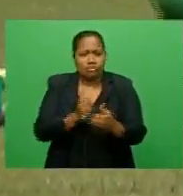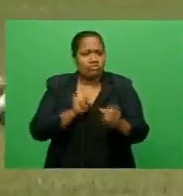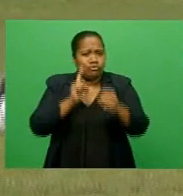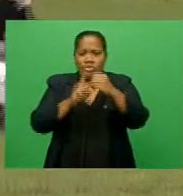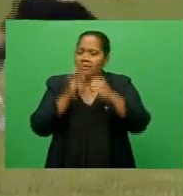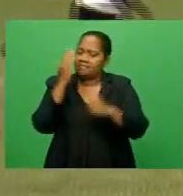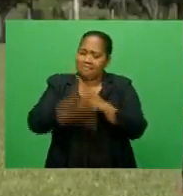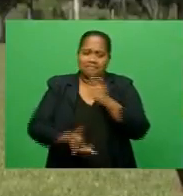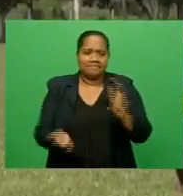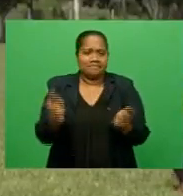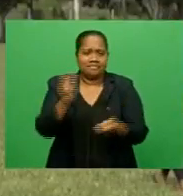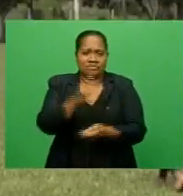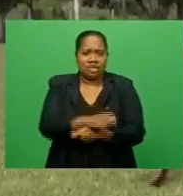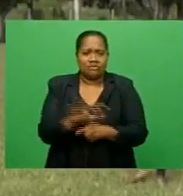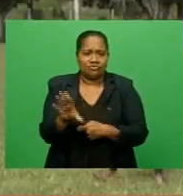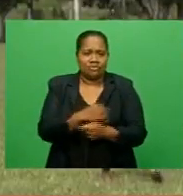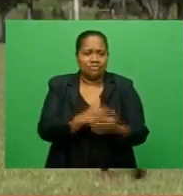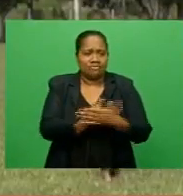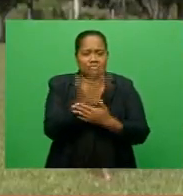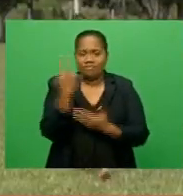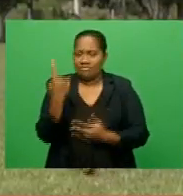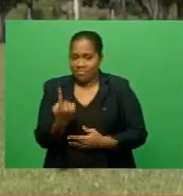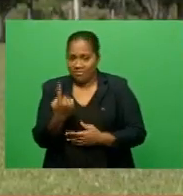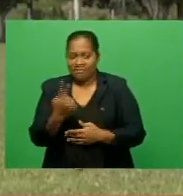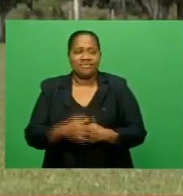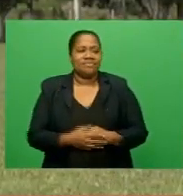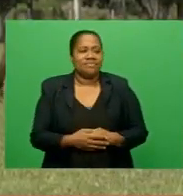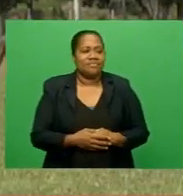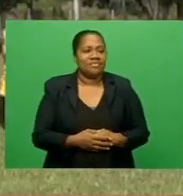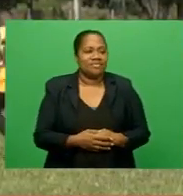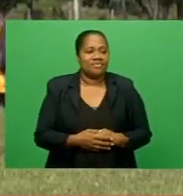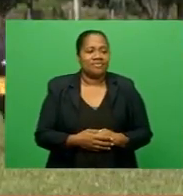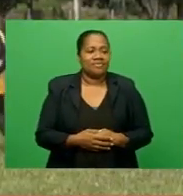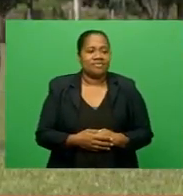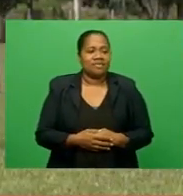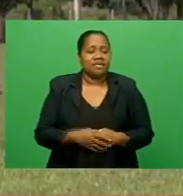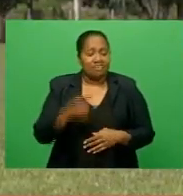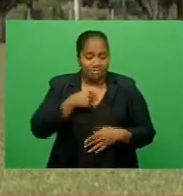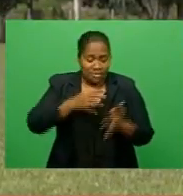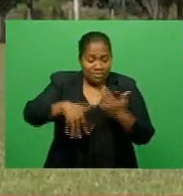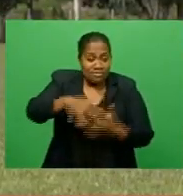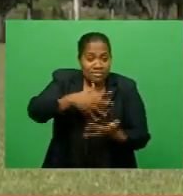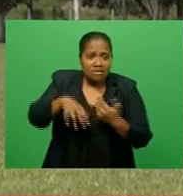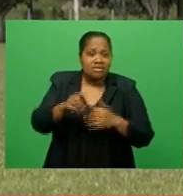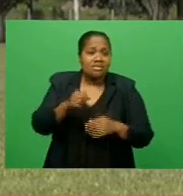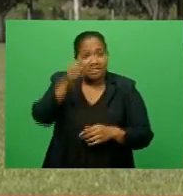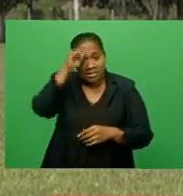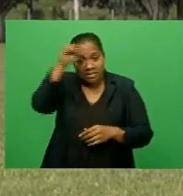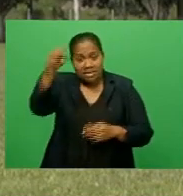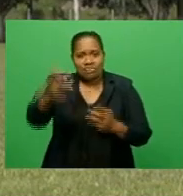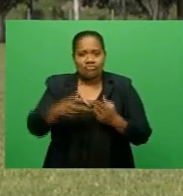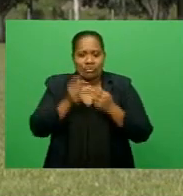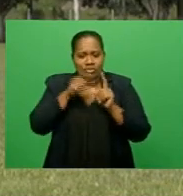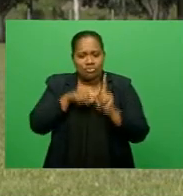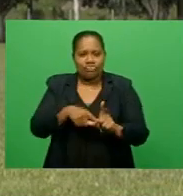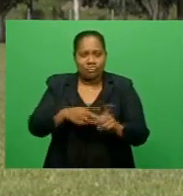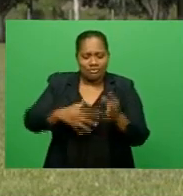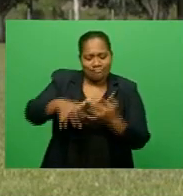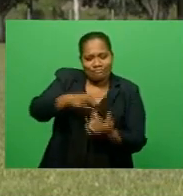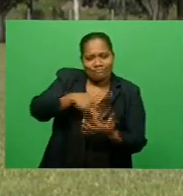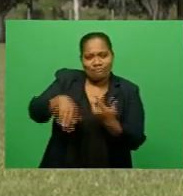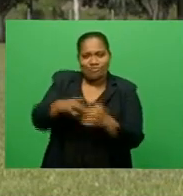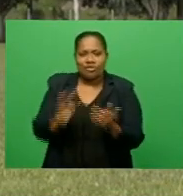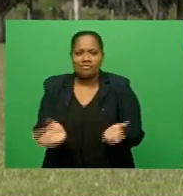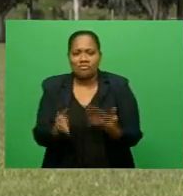changed since they won. Yeah, what I'm doing is mixing the youth with the senior players. I got some, you would have noticed, I got some senior players, Matthew,